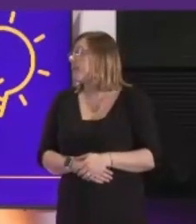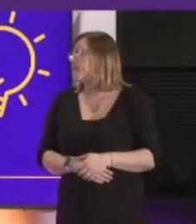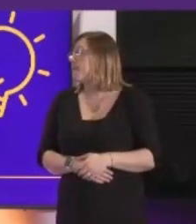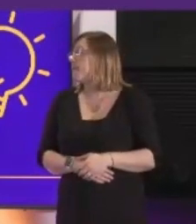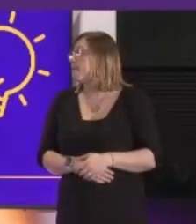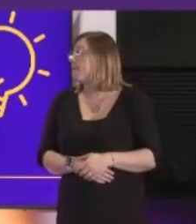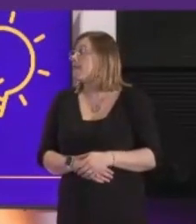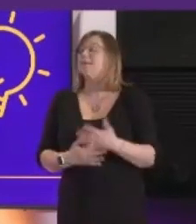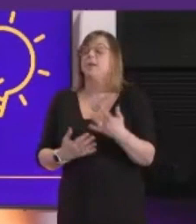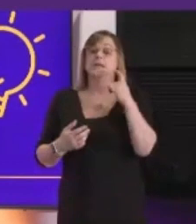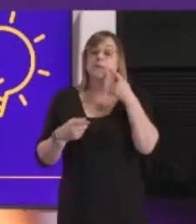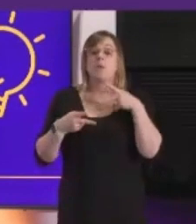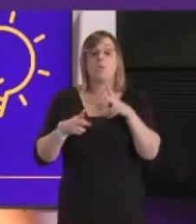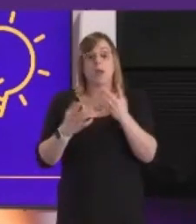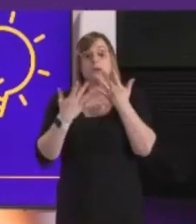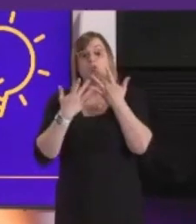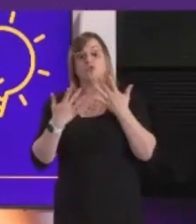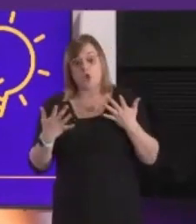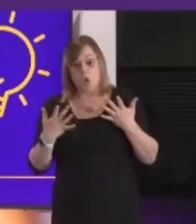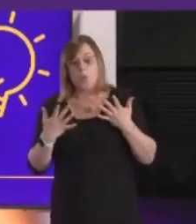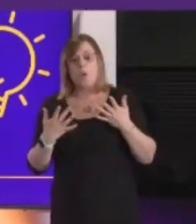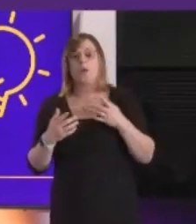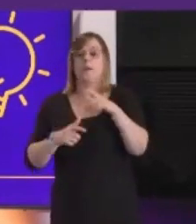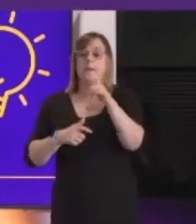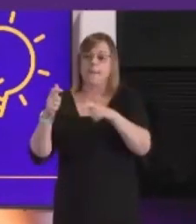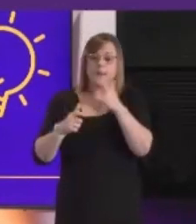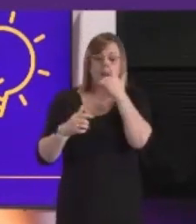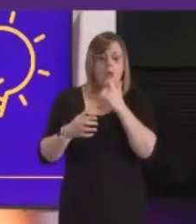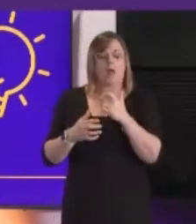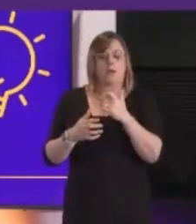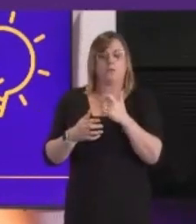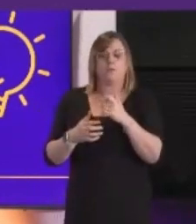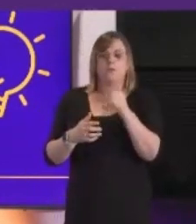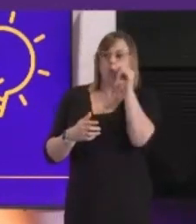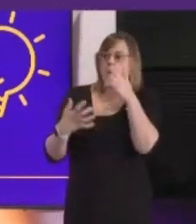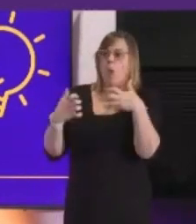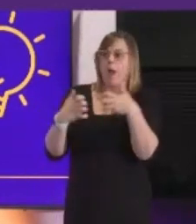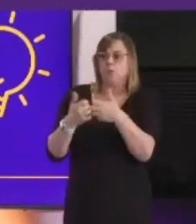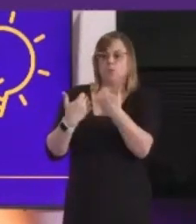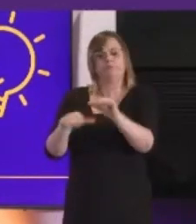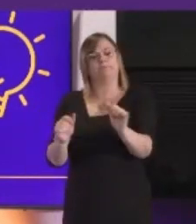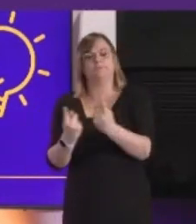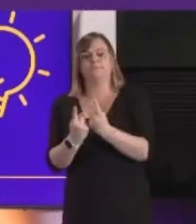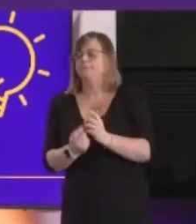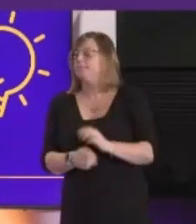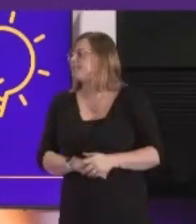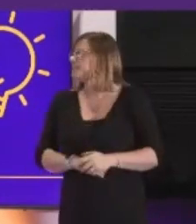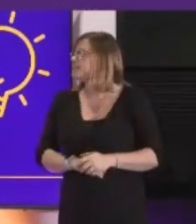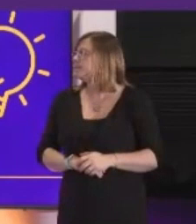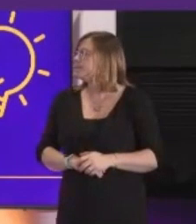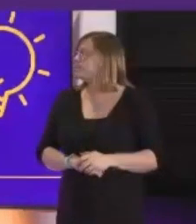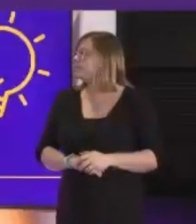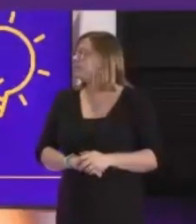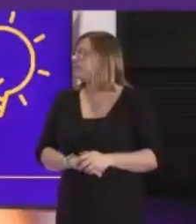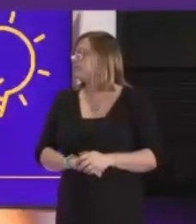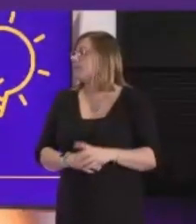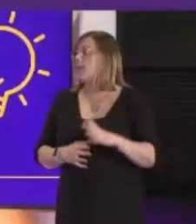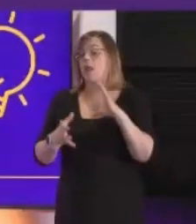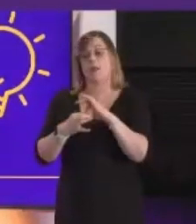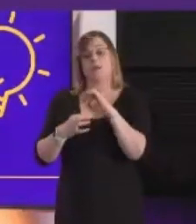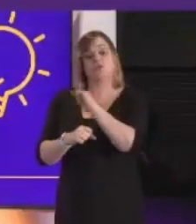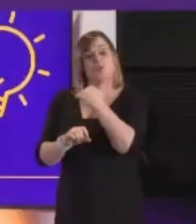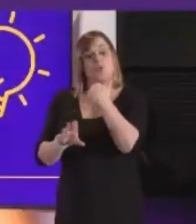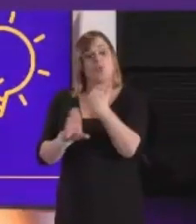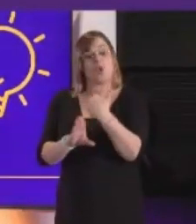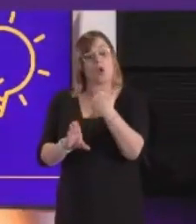sort of showing and letting people draw the conclusion about what they could do about it. Yeah, exactly. Yeah. And I mean, in terms of your worker